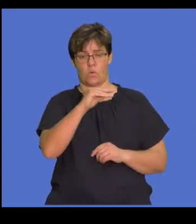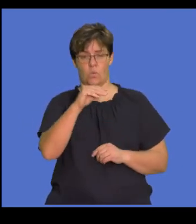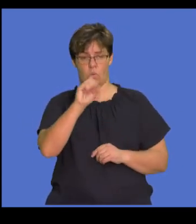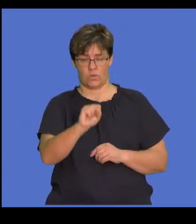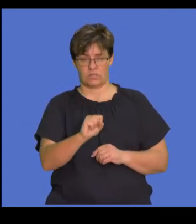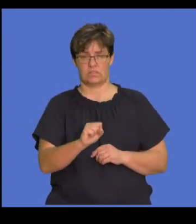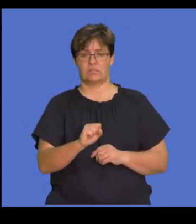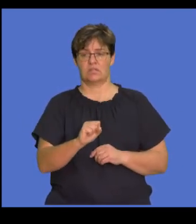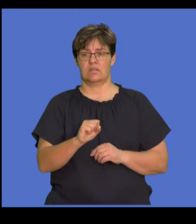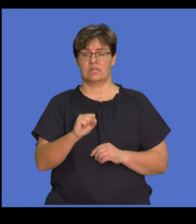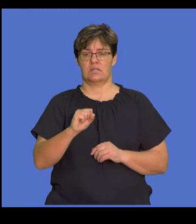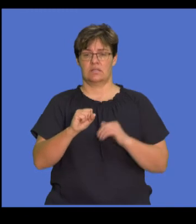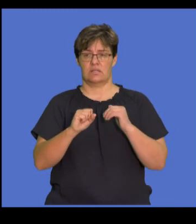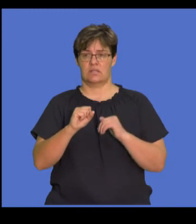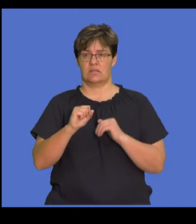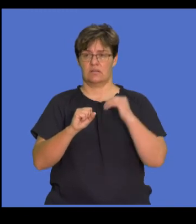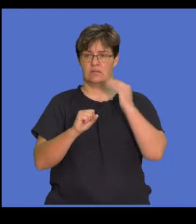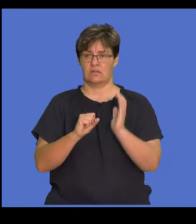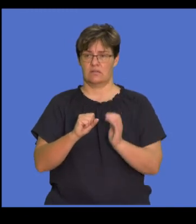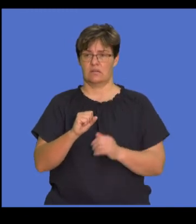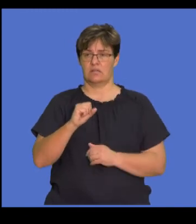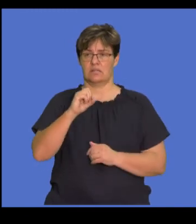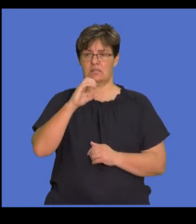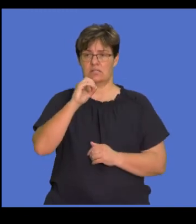shift cos